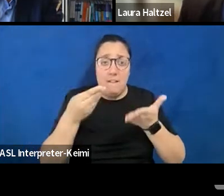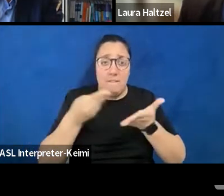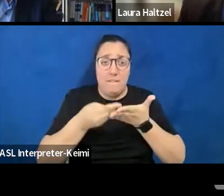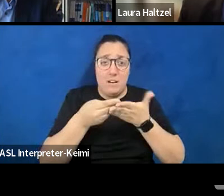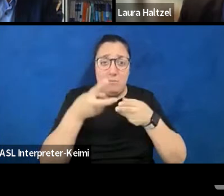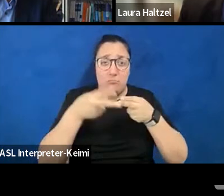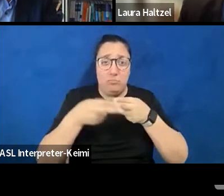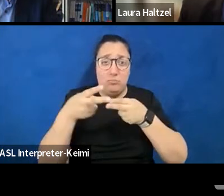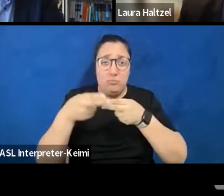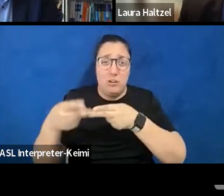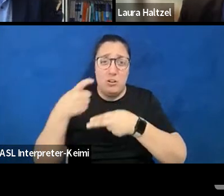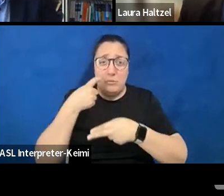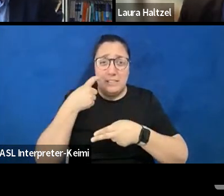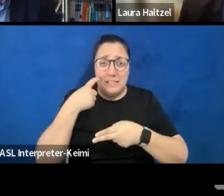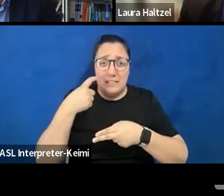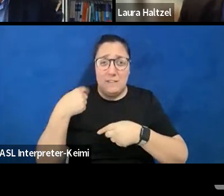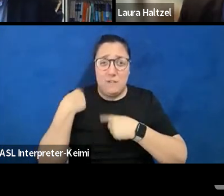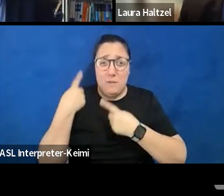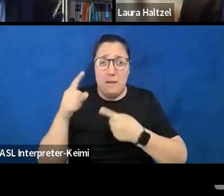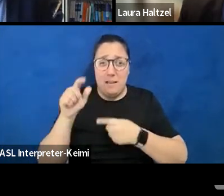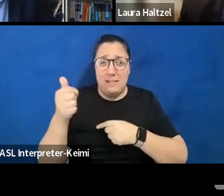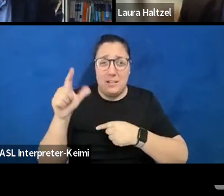lot in recent decades.